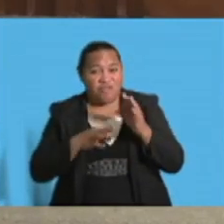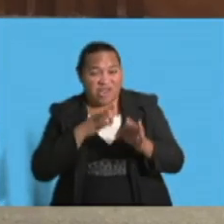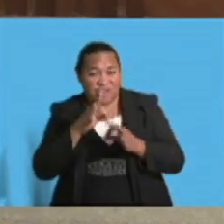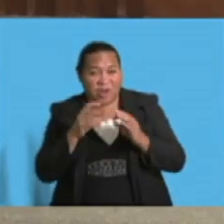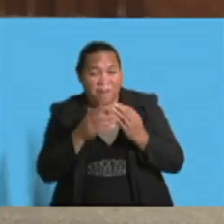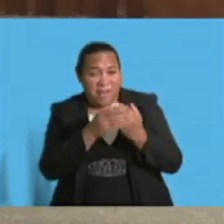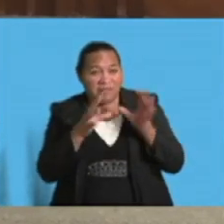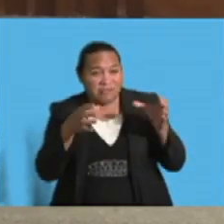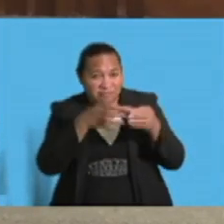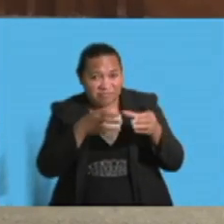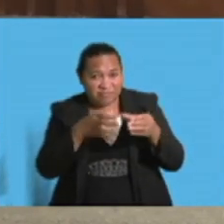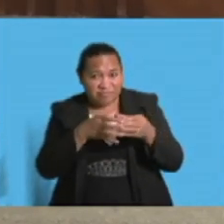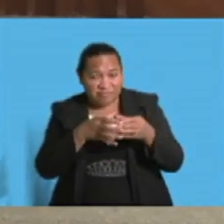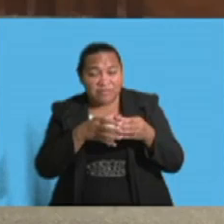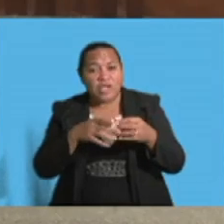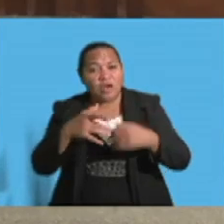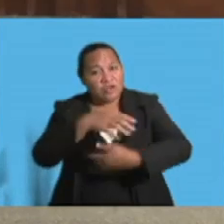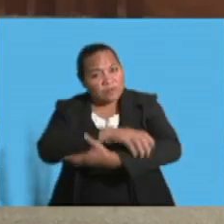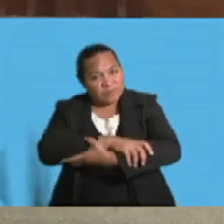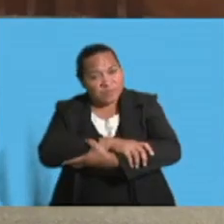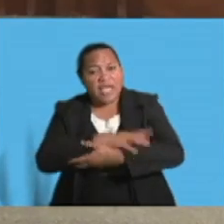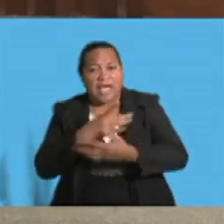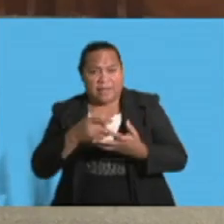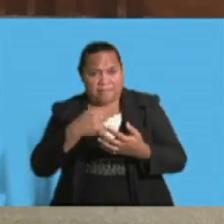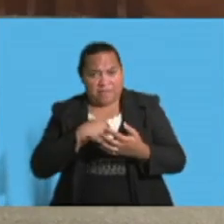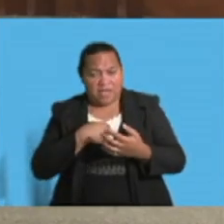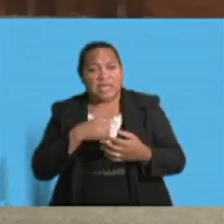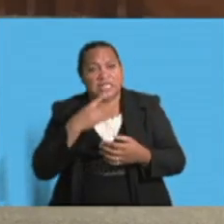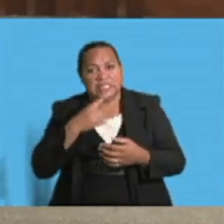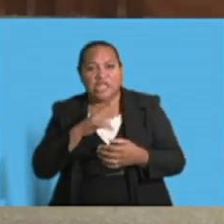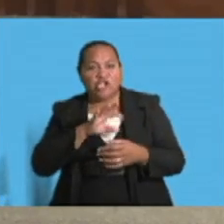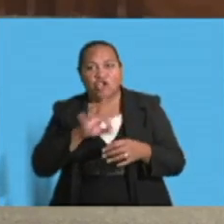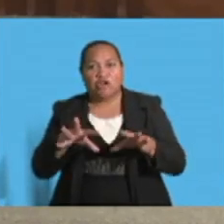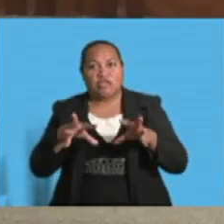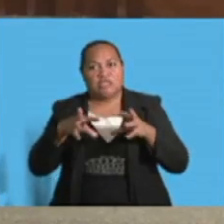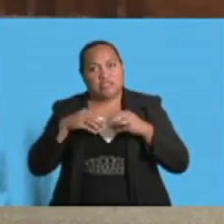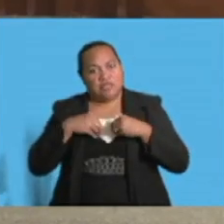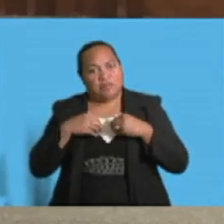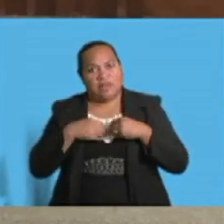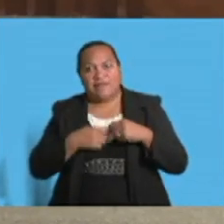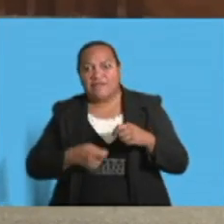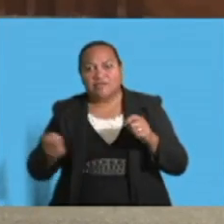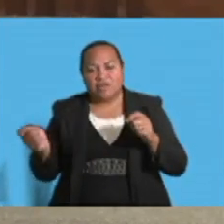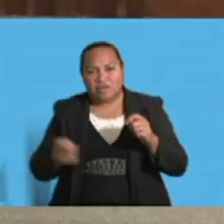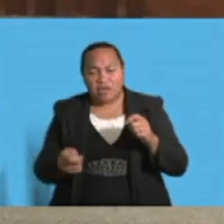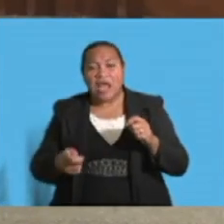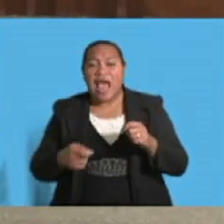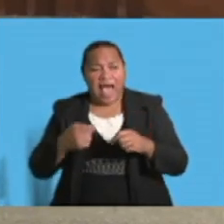of condoning things like Anirudh Singh's torture. Mr.